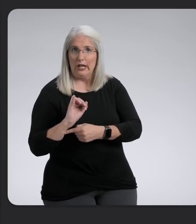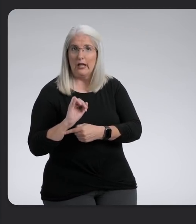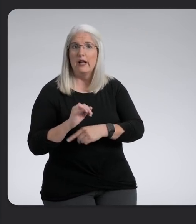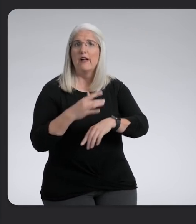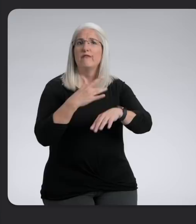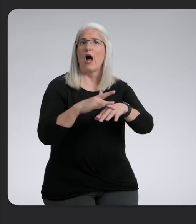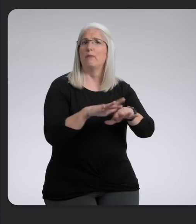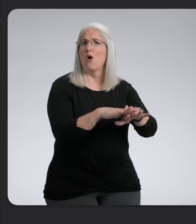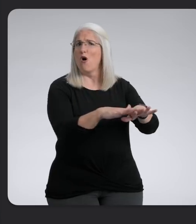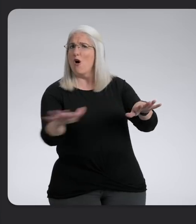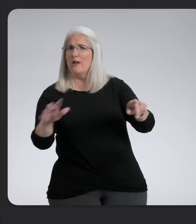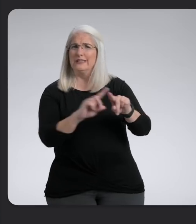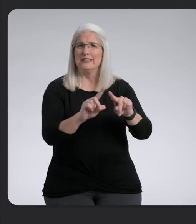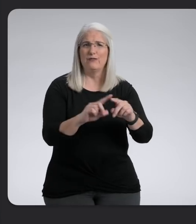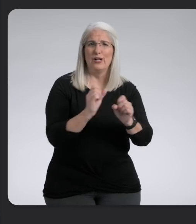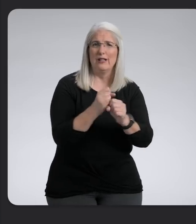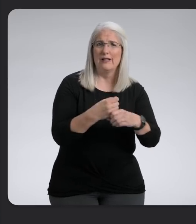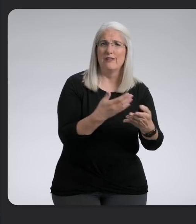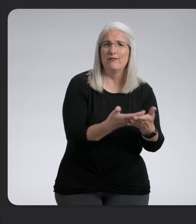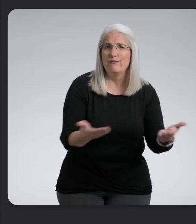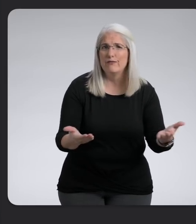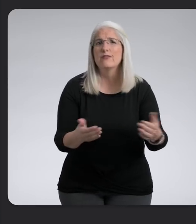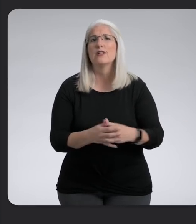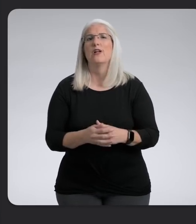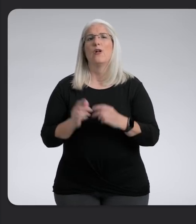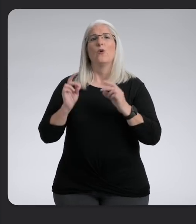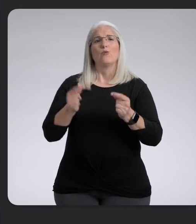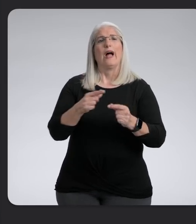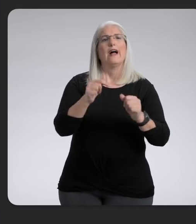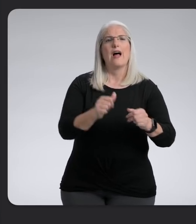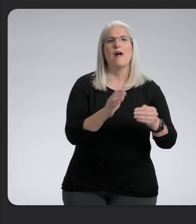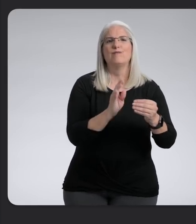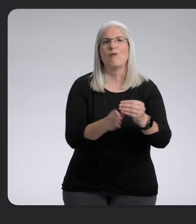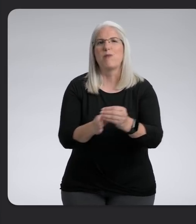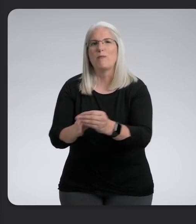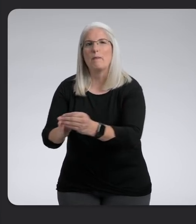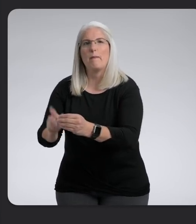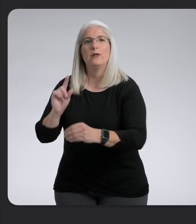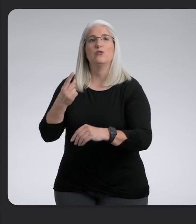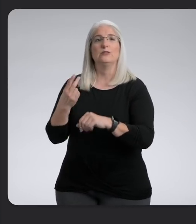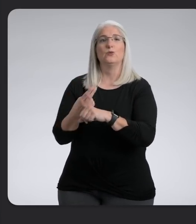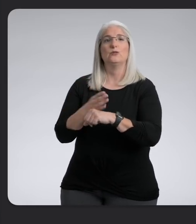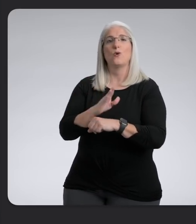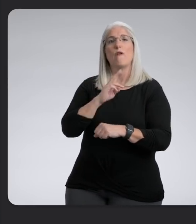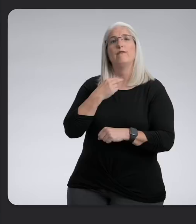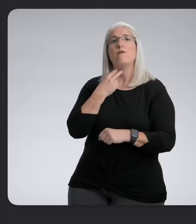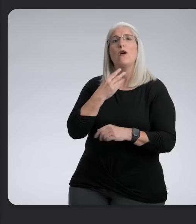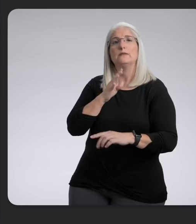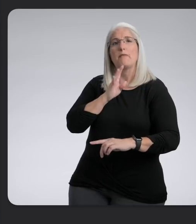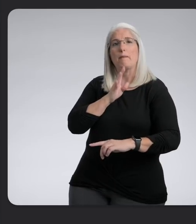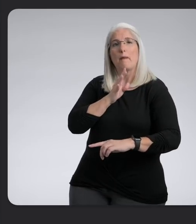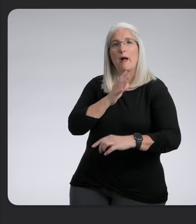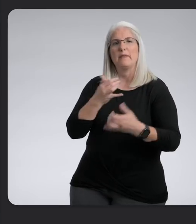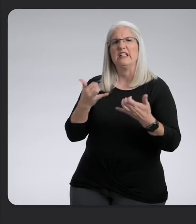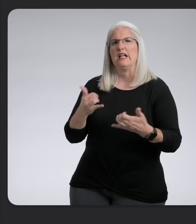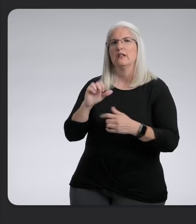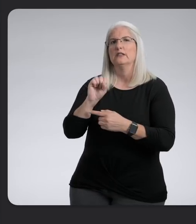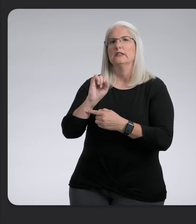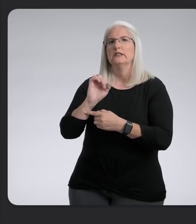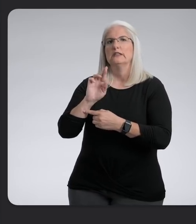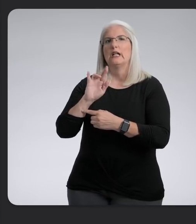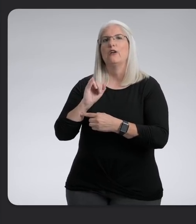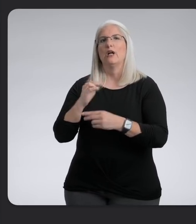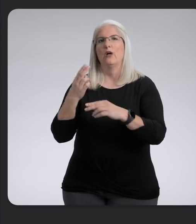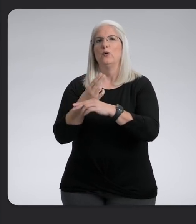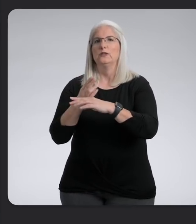allowing you to quickly get things done with just your voice. And Siri is being used more than ever on over 600 million